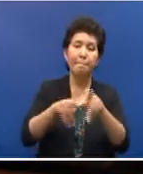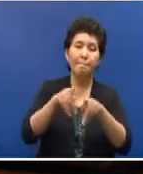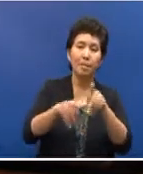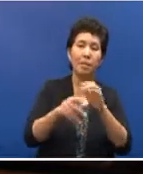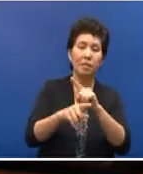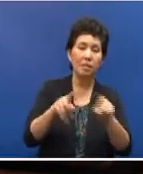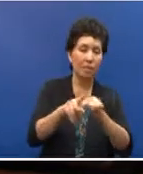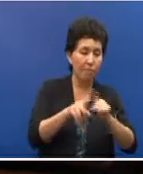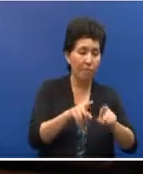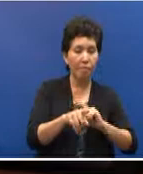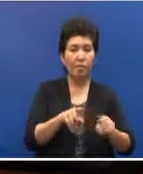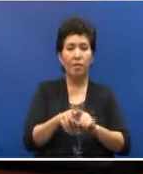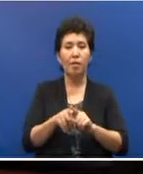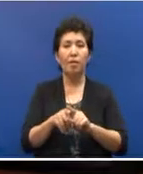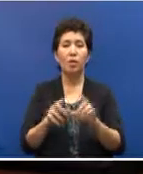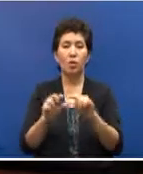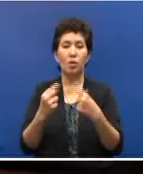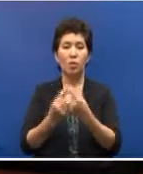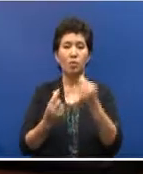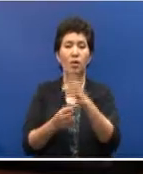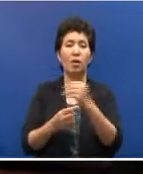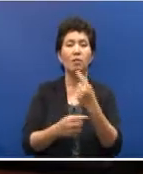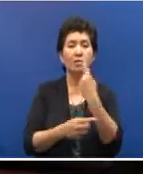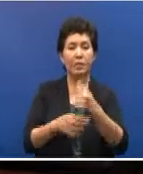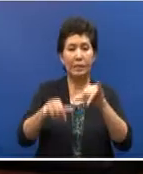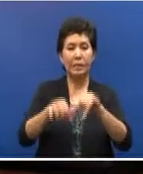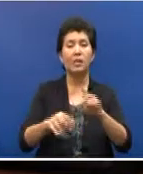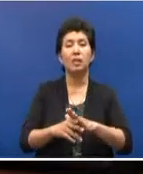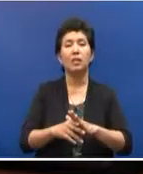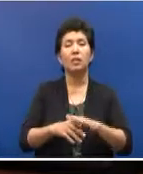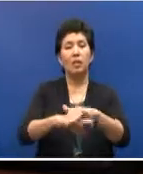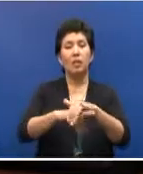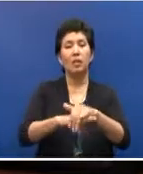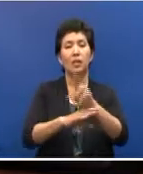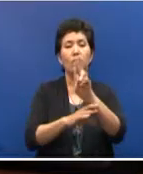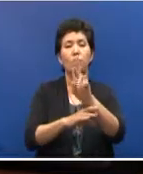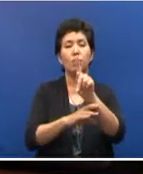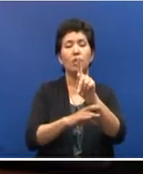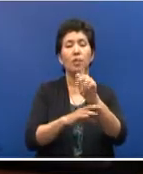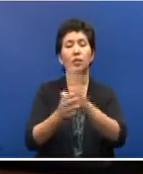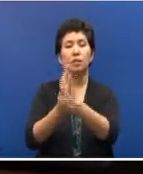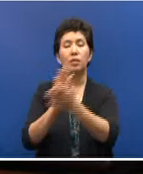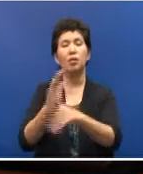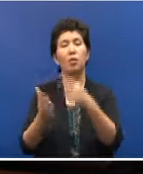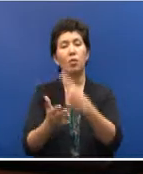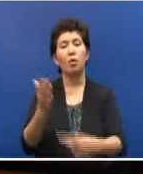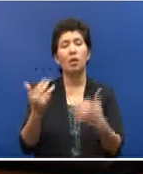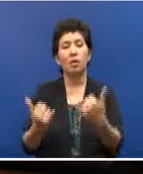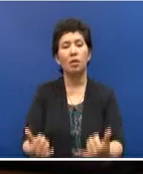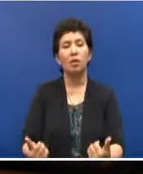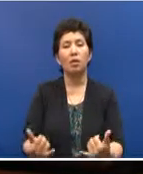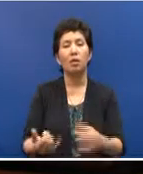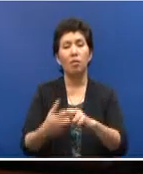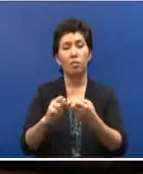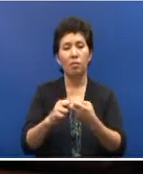various ethnic groups and they reside in United Kingdom. Okay, migration from what are now the Northern